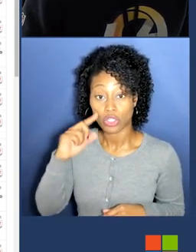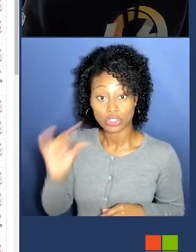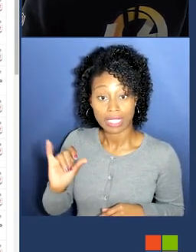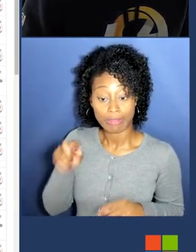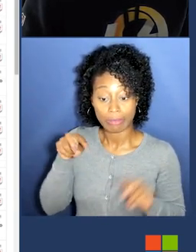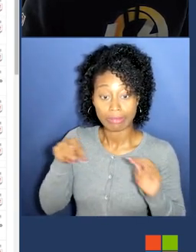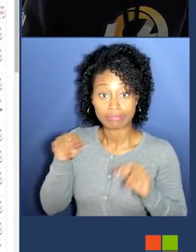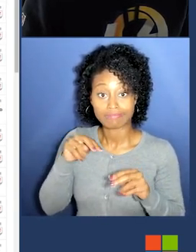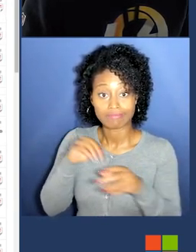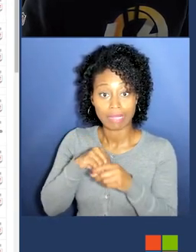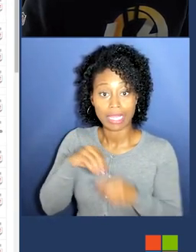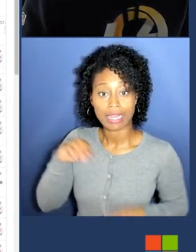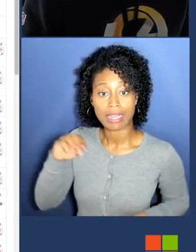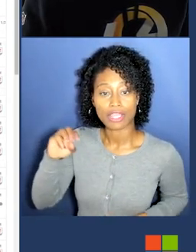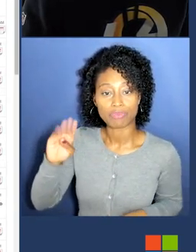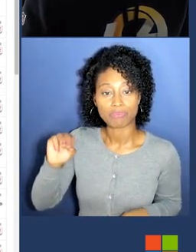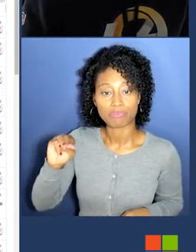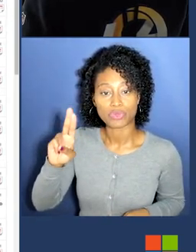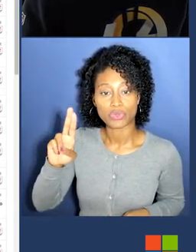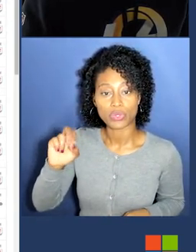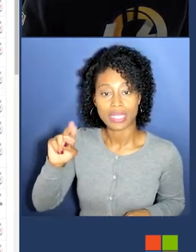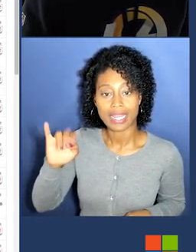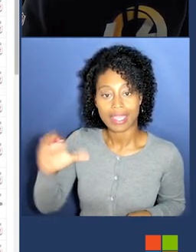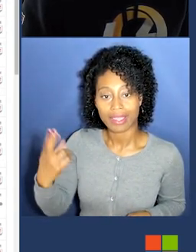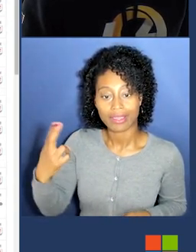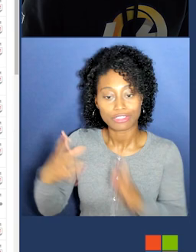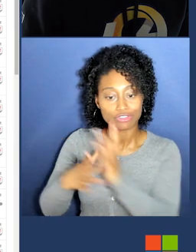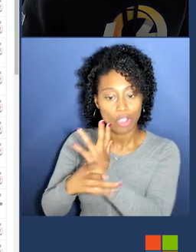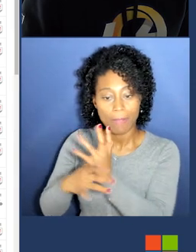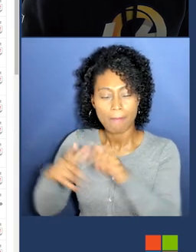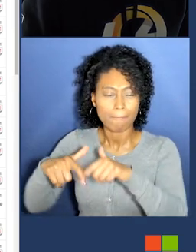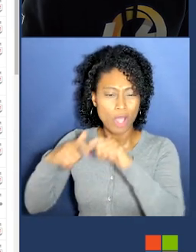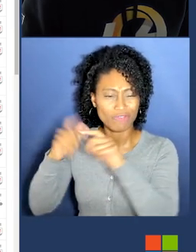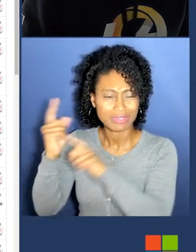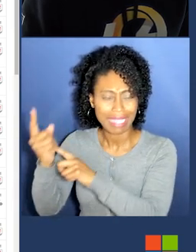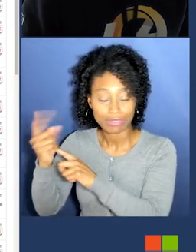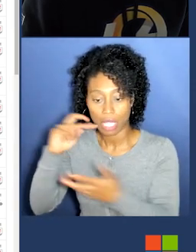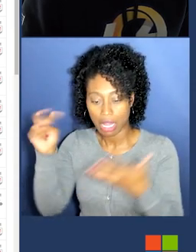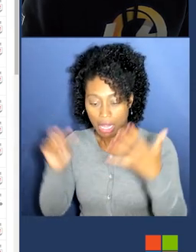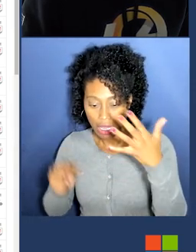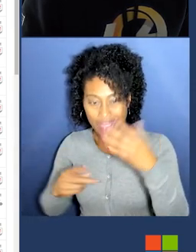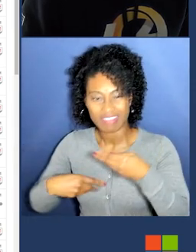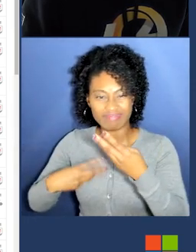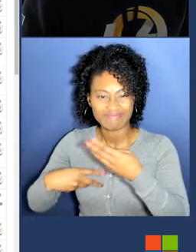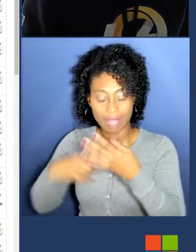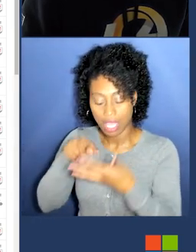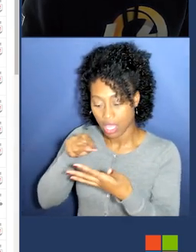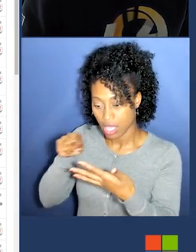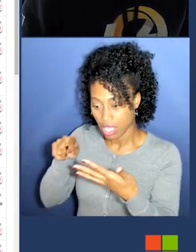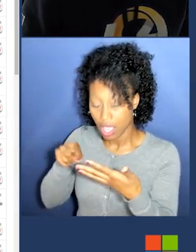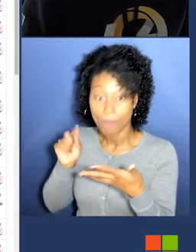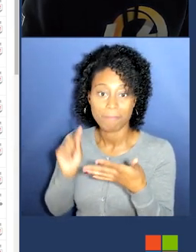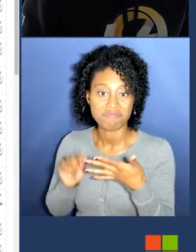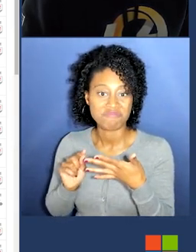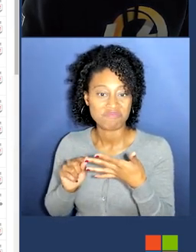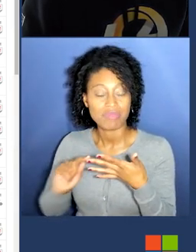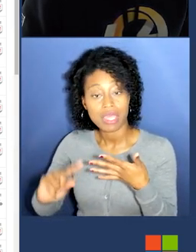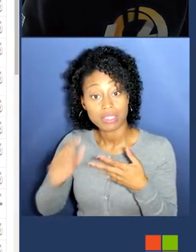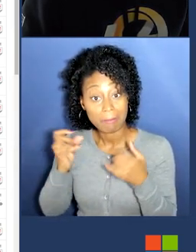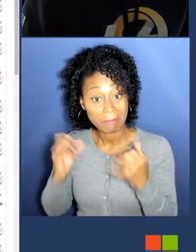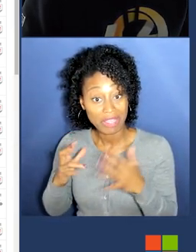Germany. If we pause this real quick, you can see that a player logged